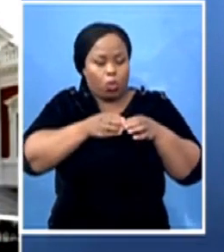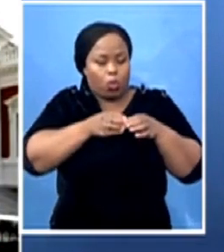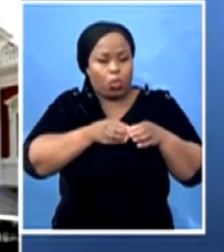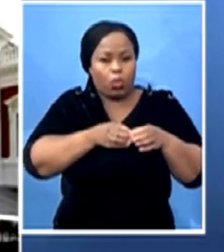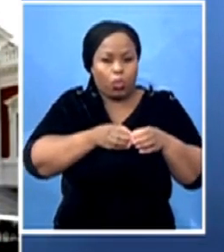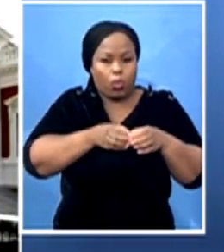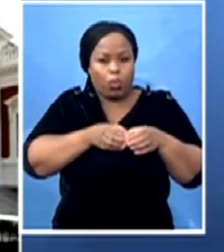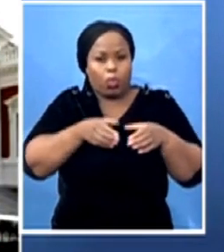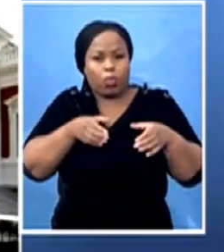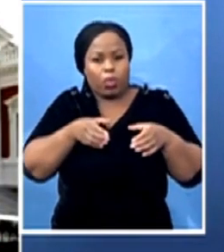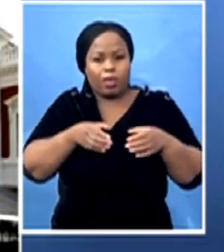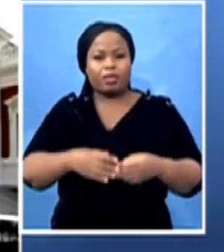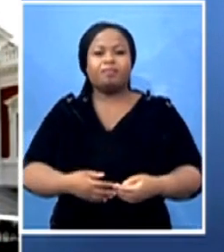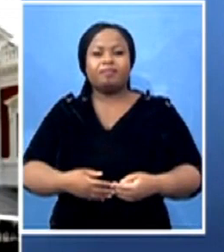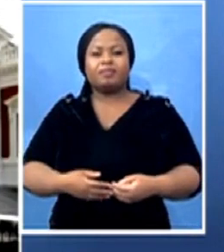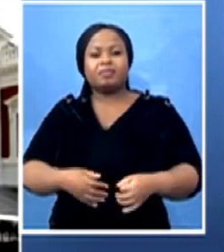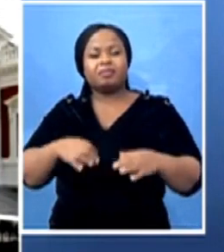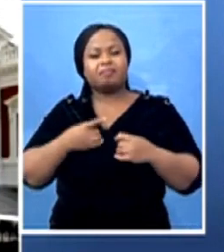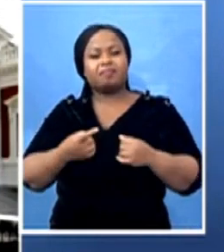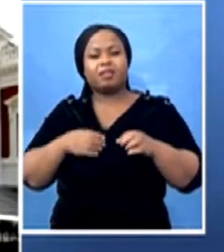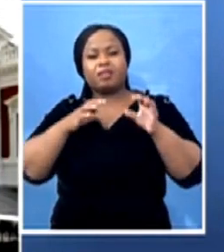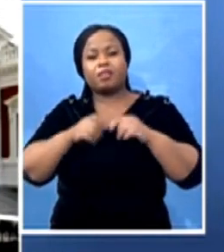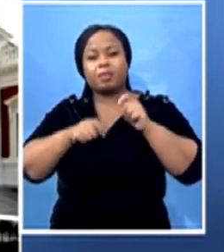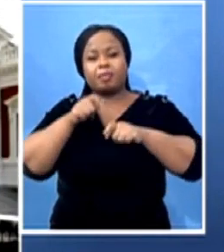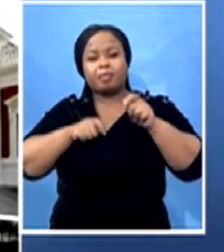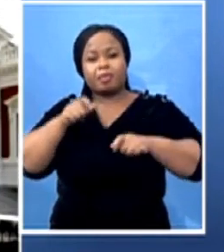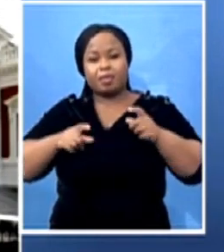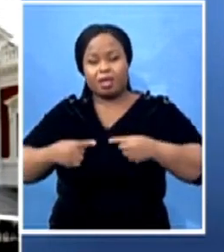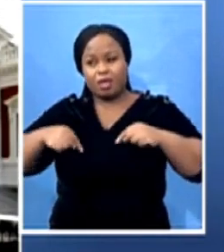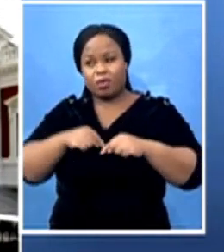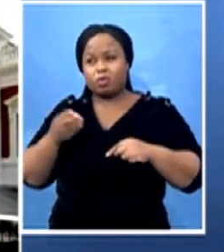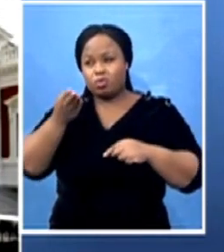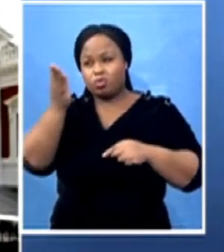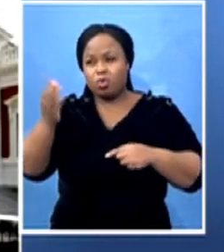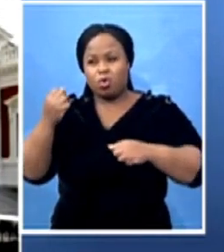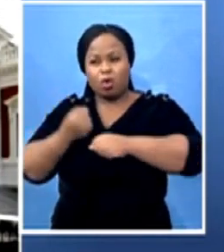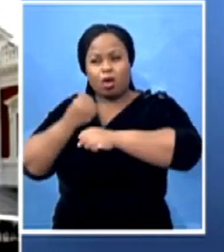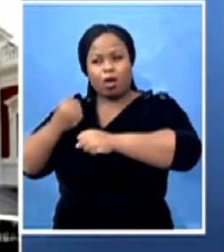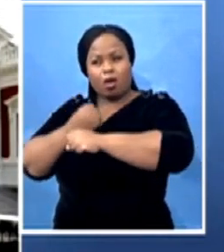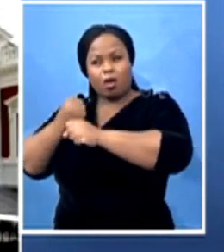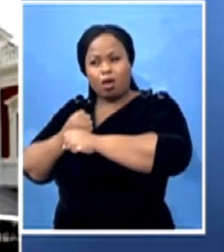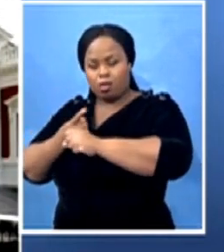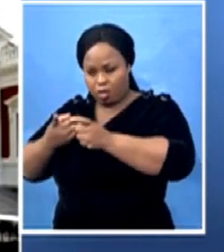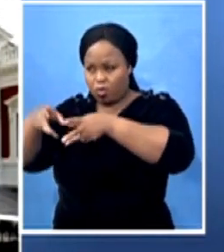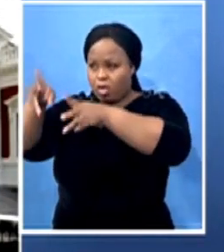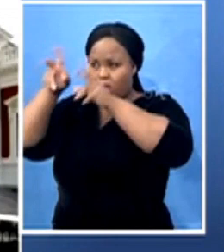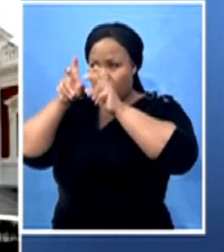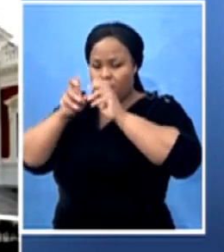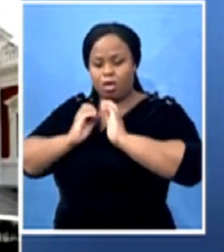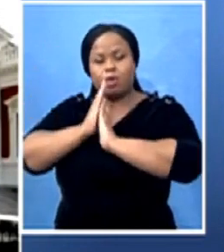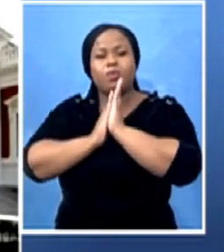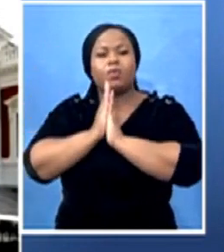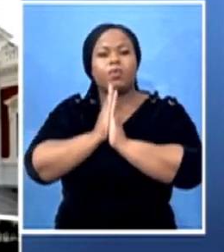our people, your sacrifice motivated, your sacrifice endured.